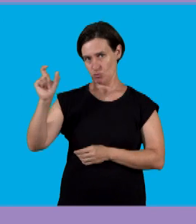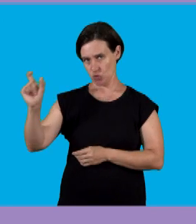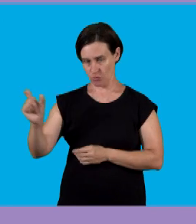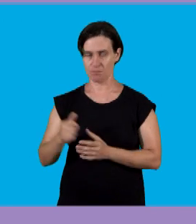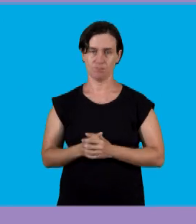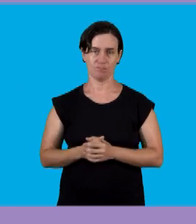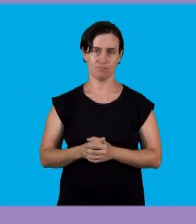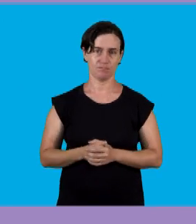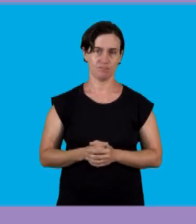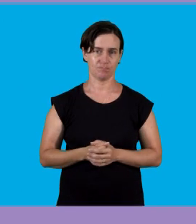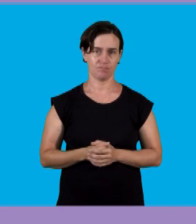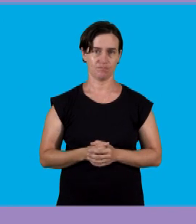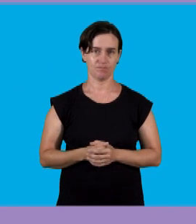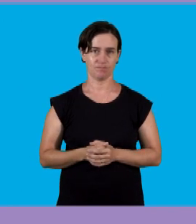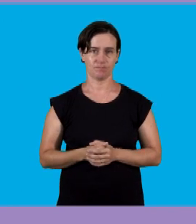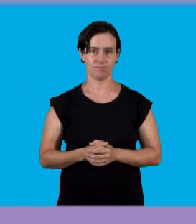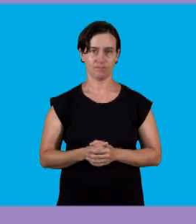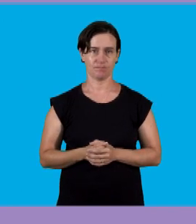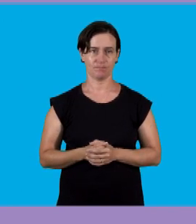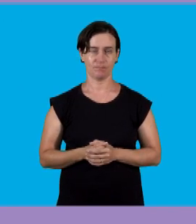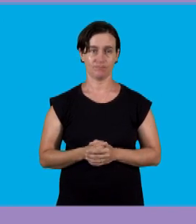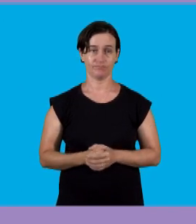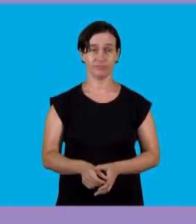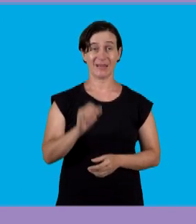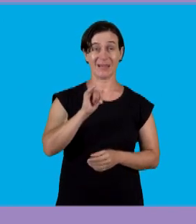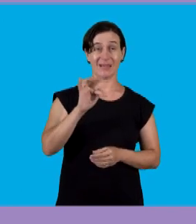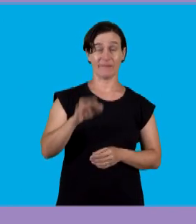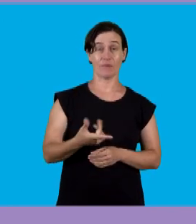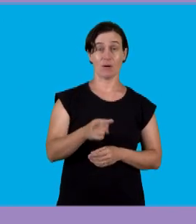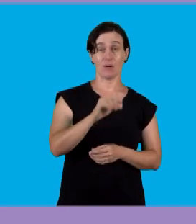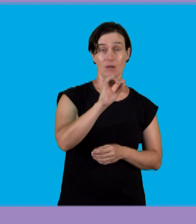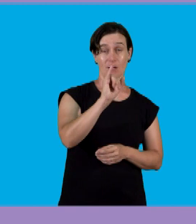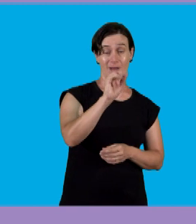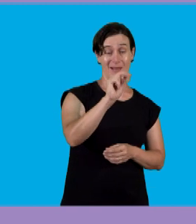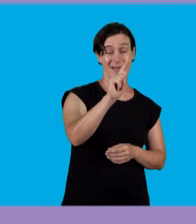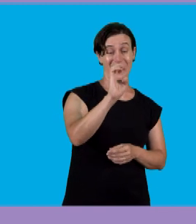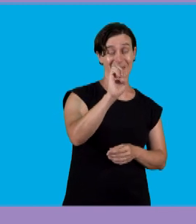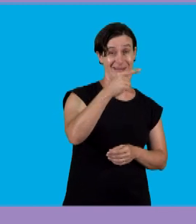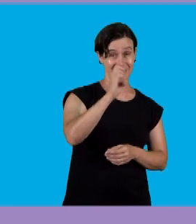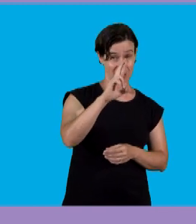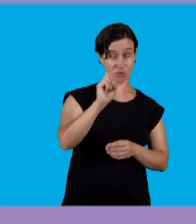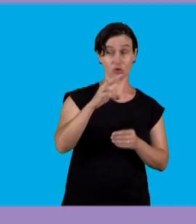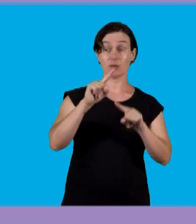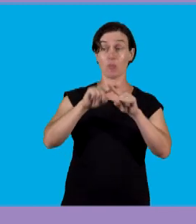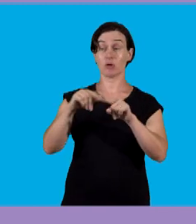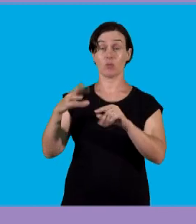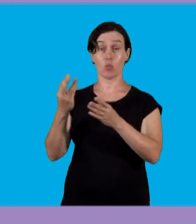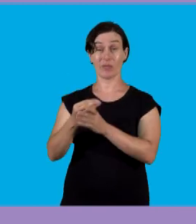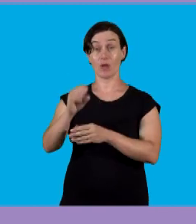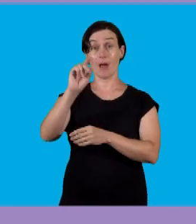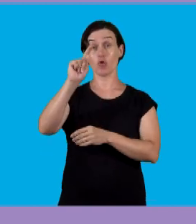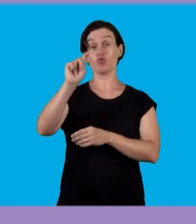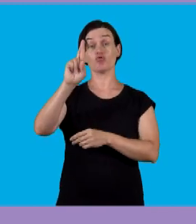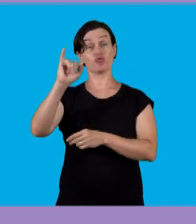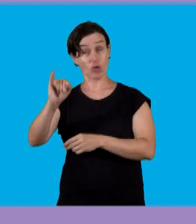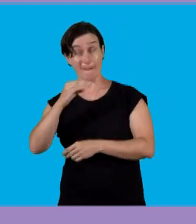the binomial. Then again, when multiplying integers or monomials with trinomials, again, it is very